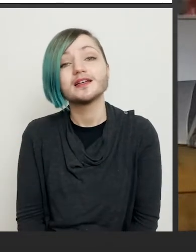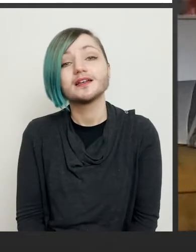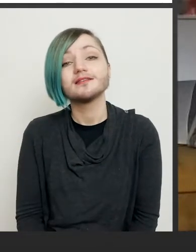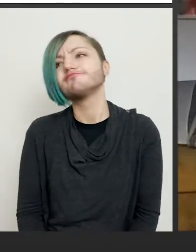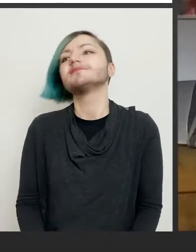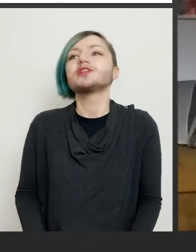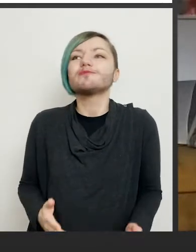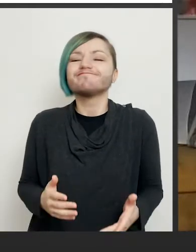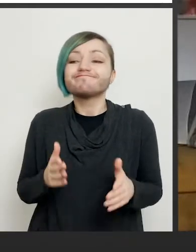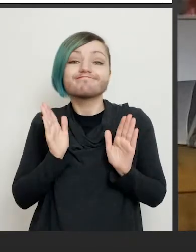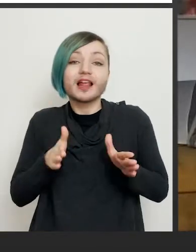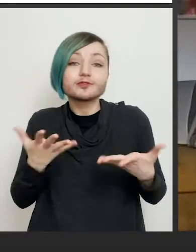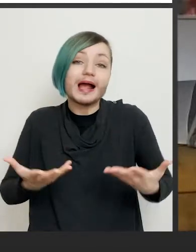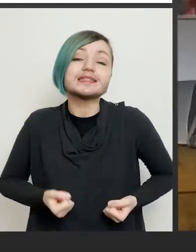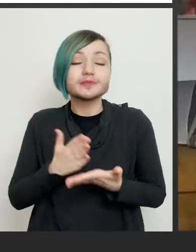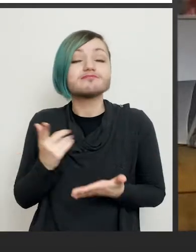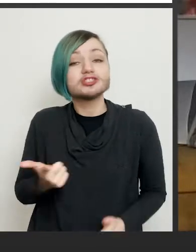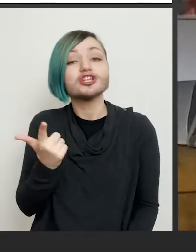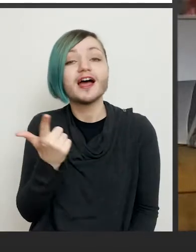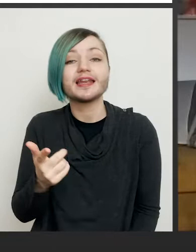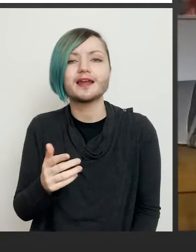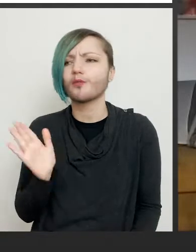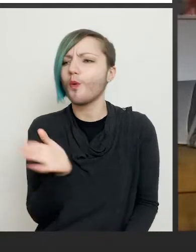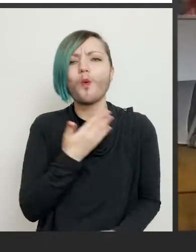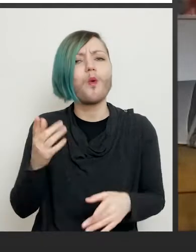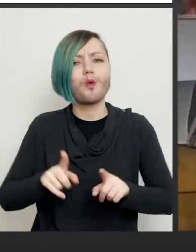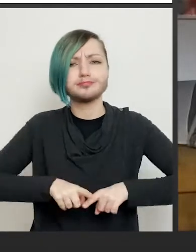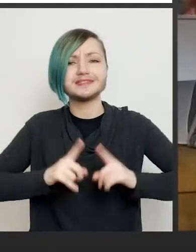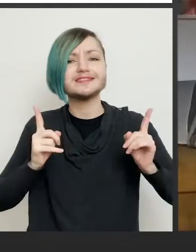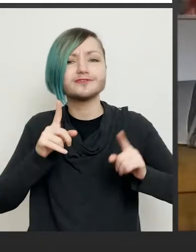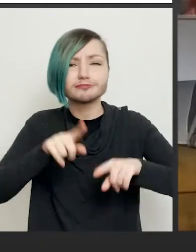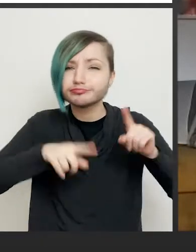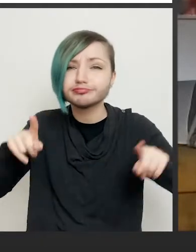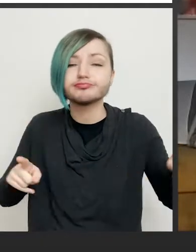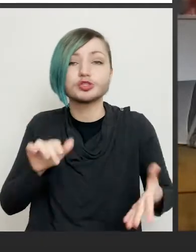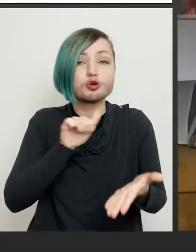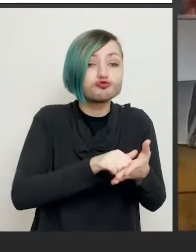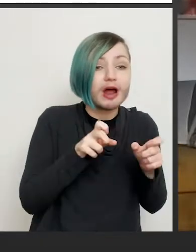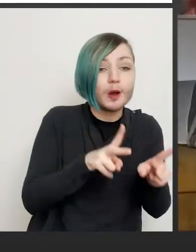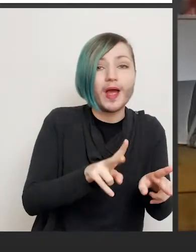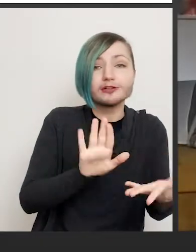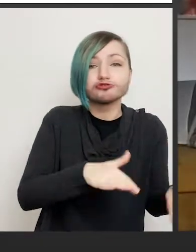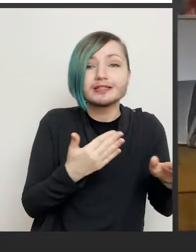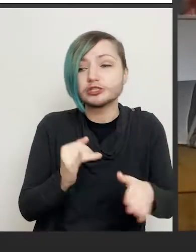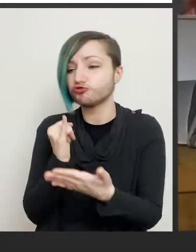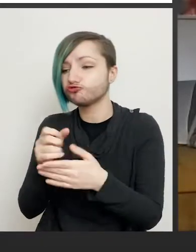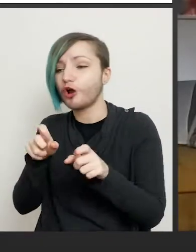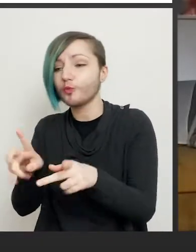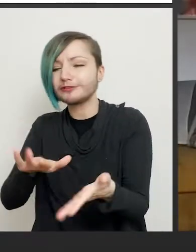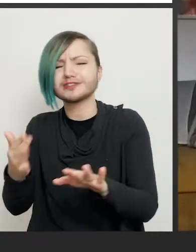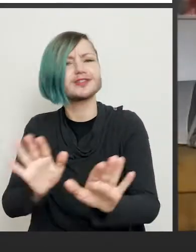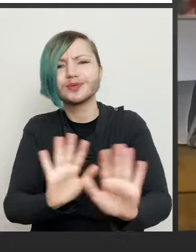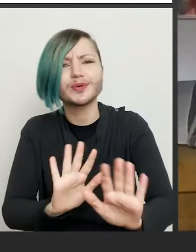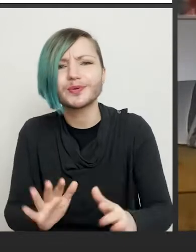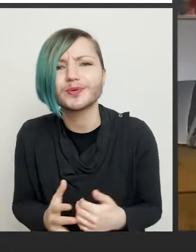be okay with that, because everybody's different. And, there's no right or wrong way to transition or go through a journey or whatever. Some people